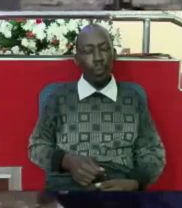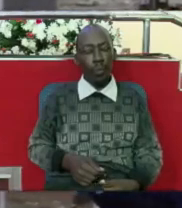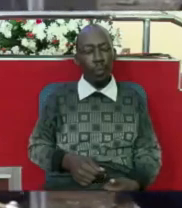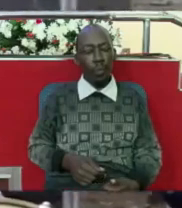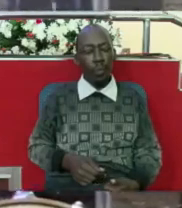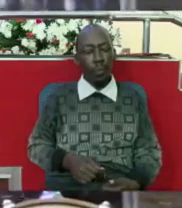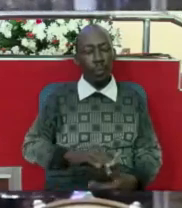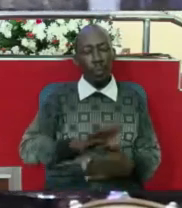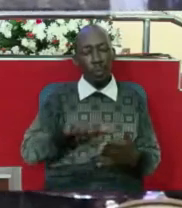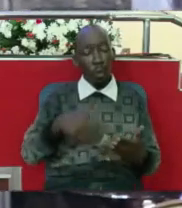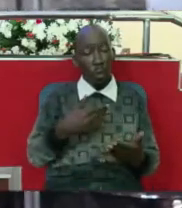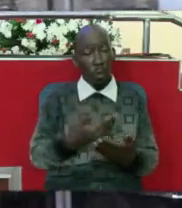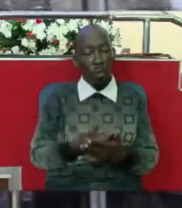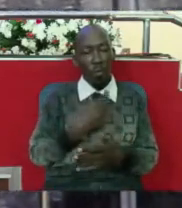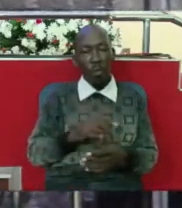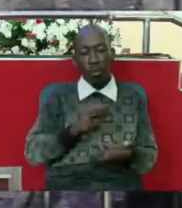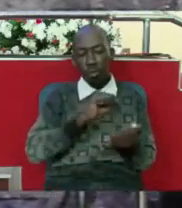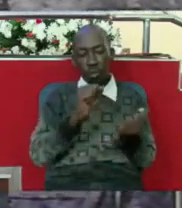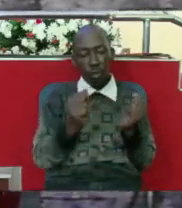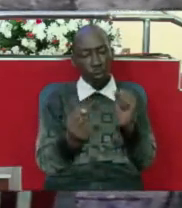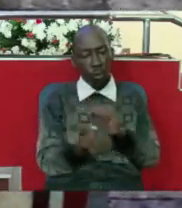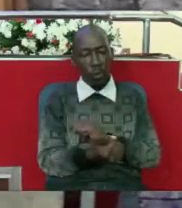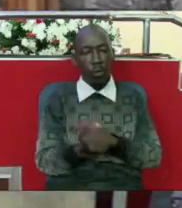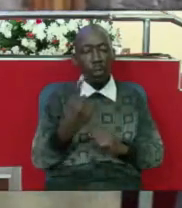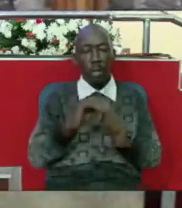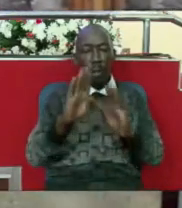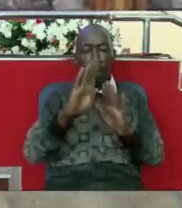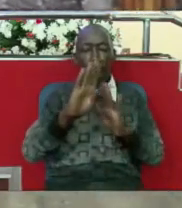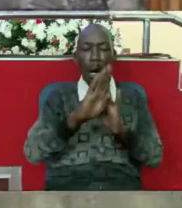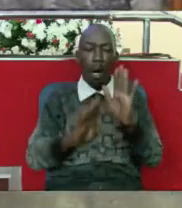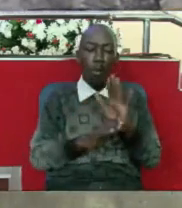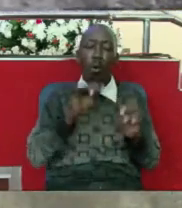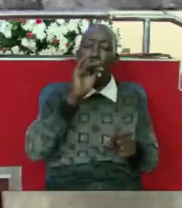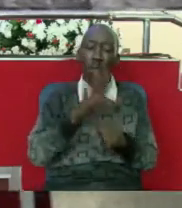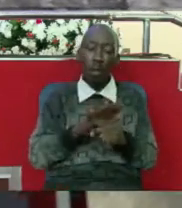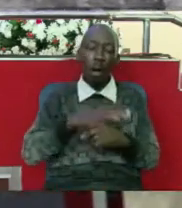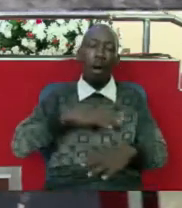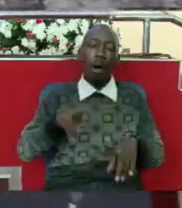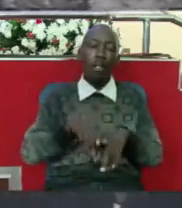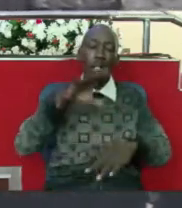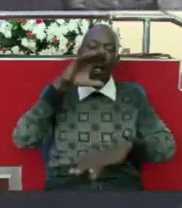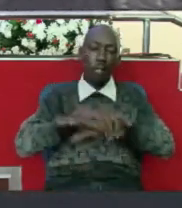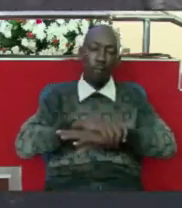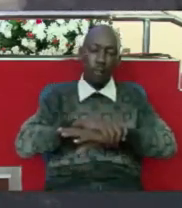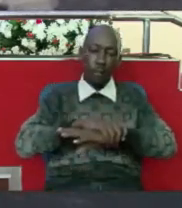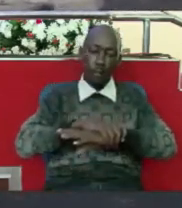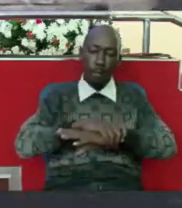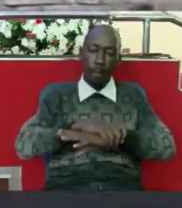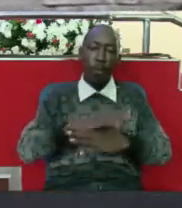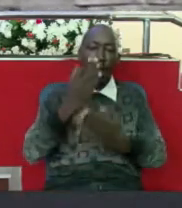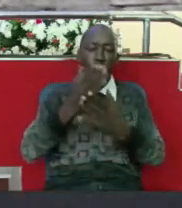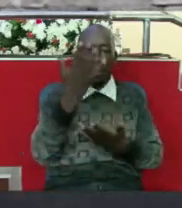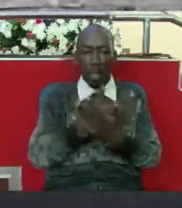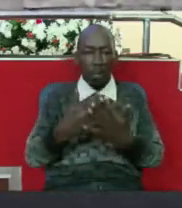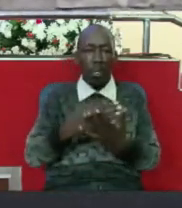And all we're going to do is exchange a Bible promise as a receipt for something that has